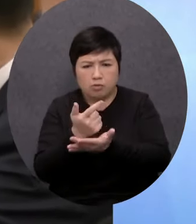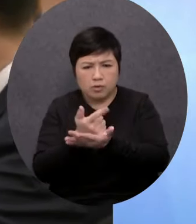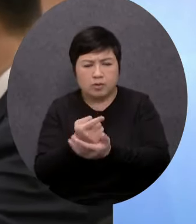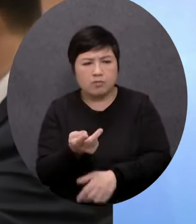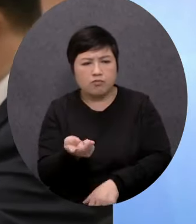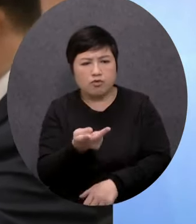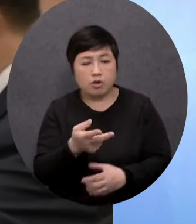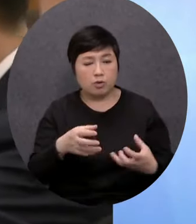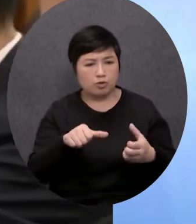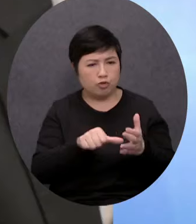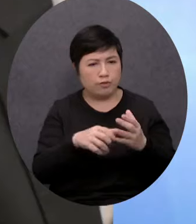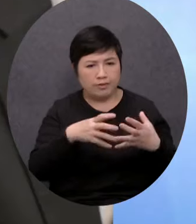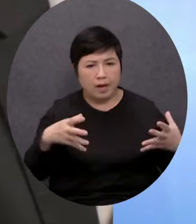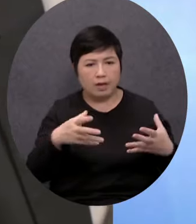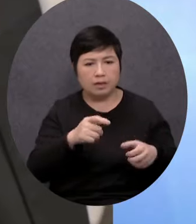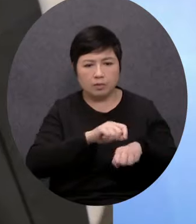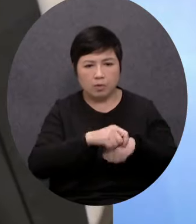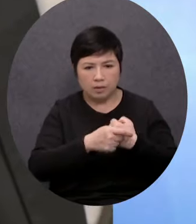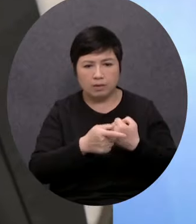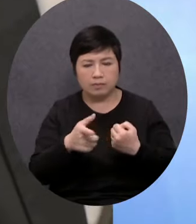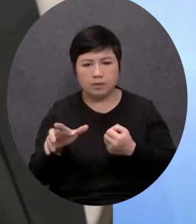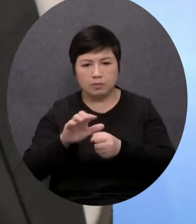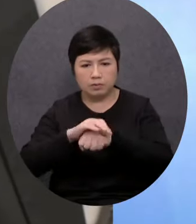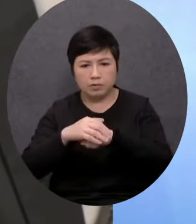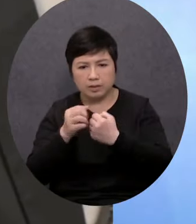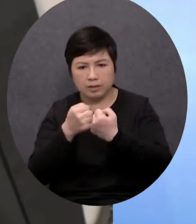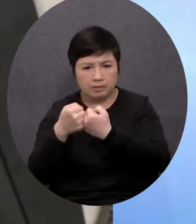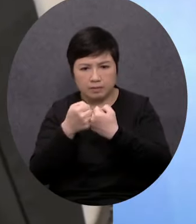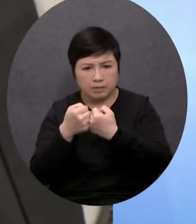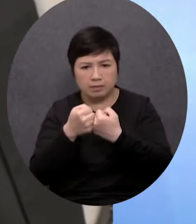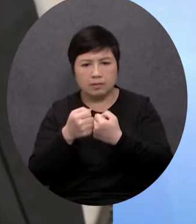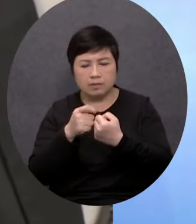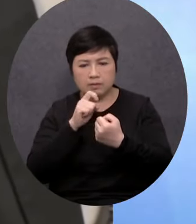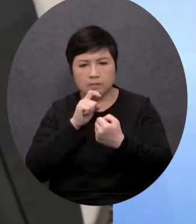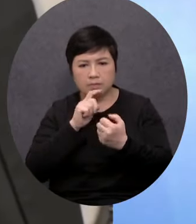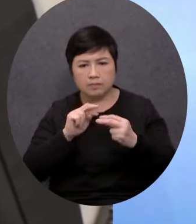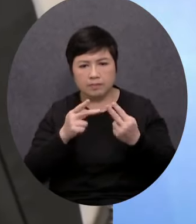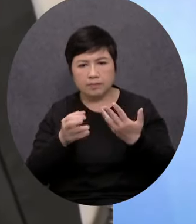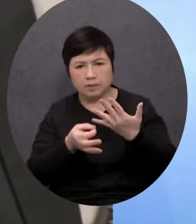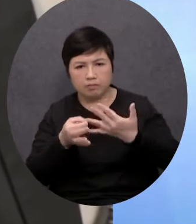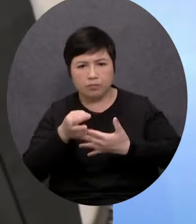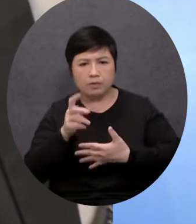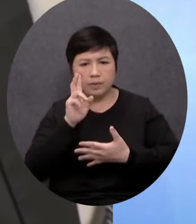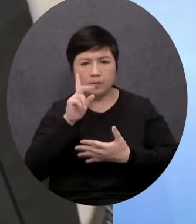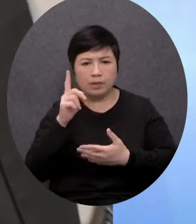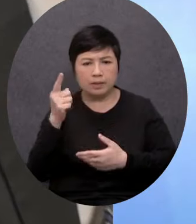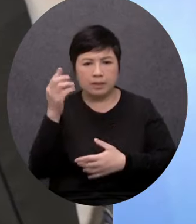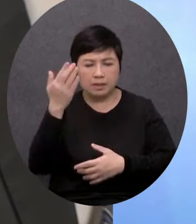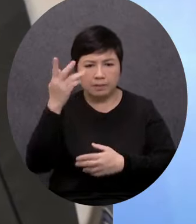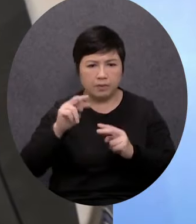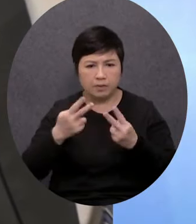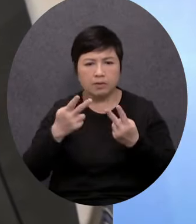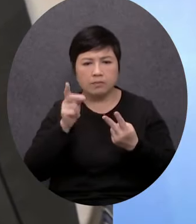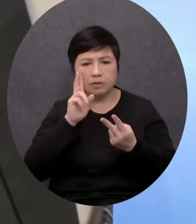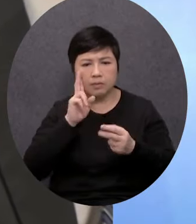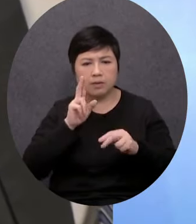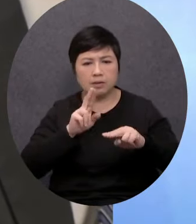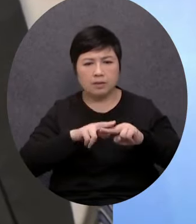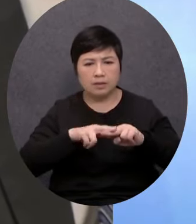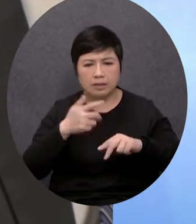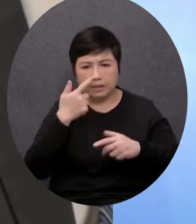largest economies to seek progress on global challenges like climate change and debt distress